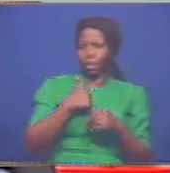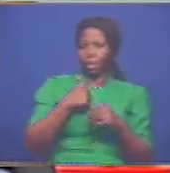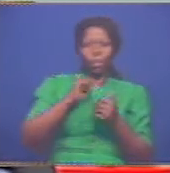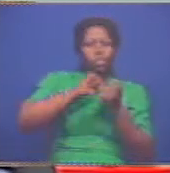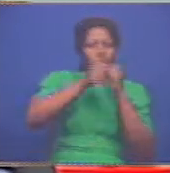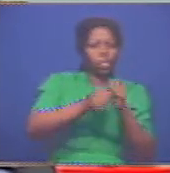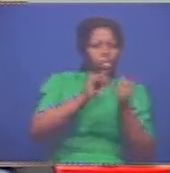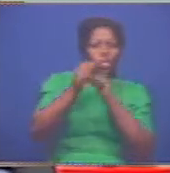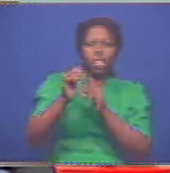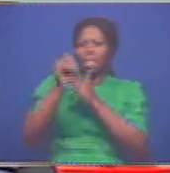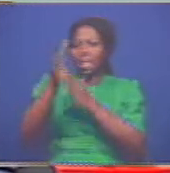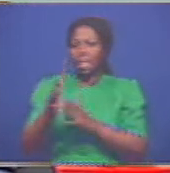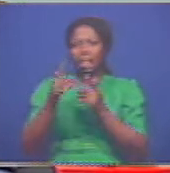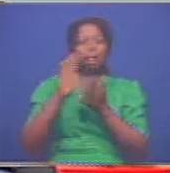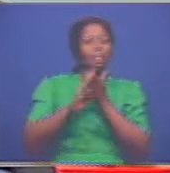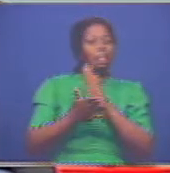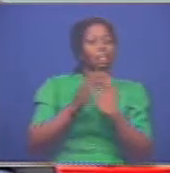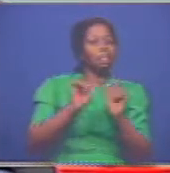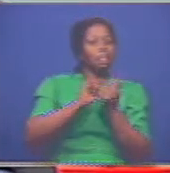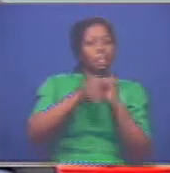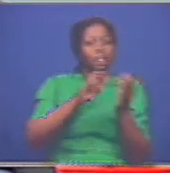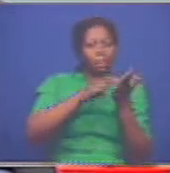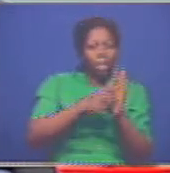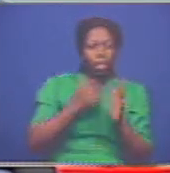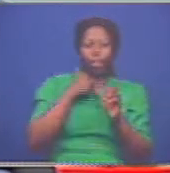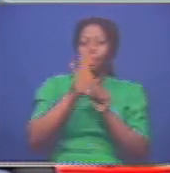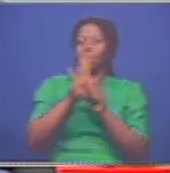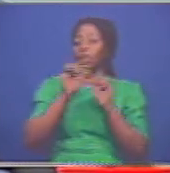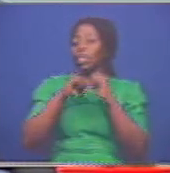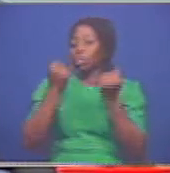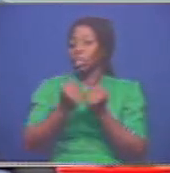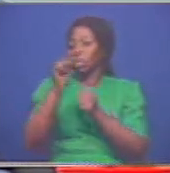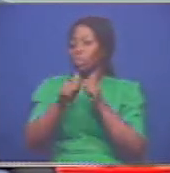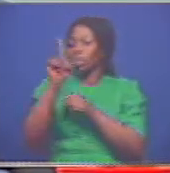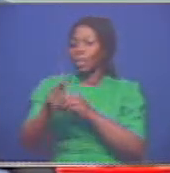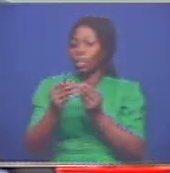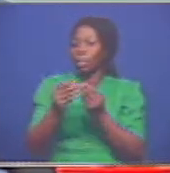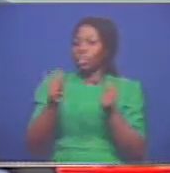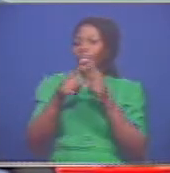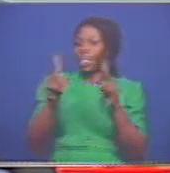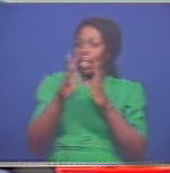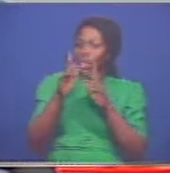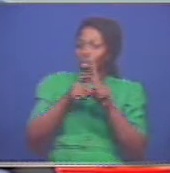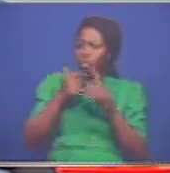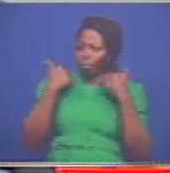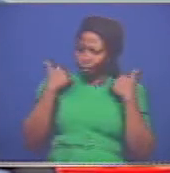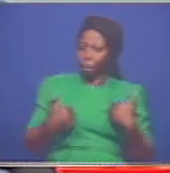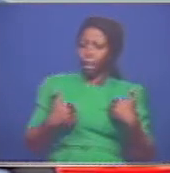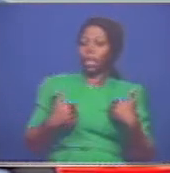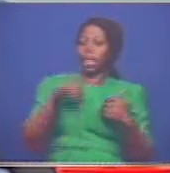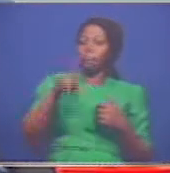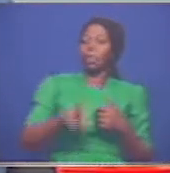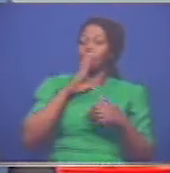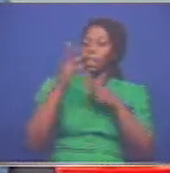it means there's a problem in the society, and we need to address it from me first and say, I have to be responsible on the work I'm